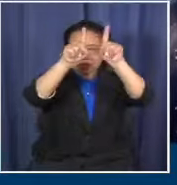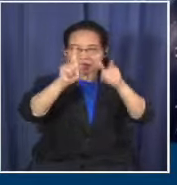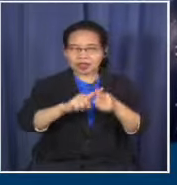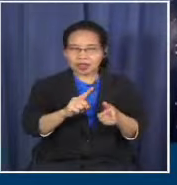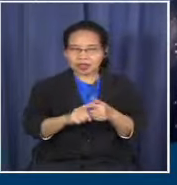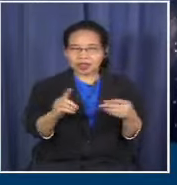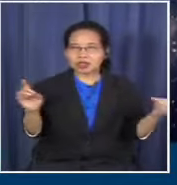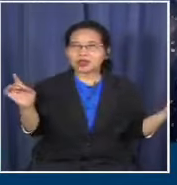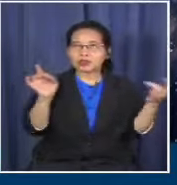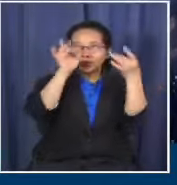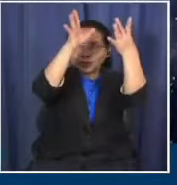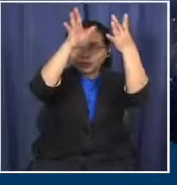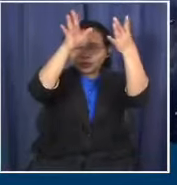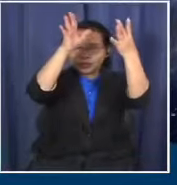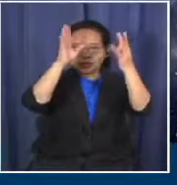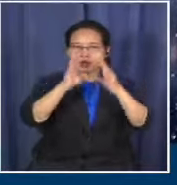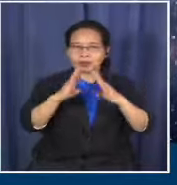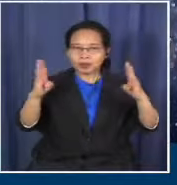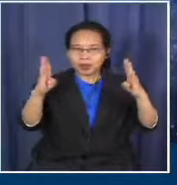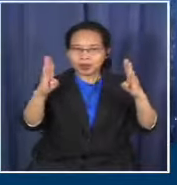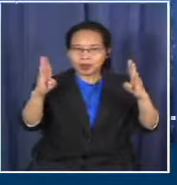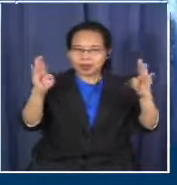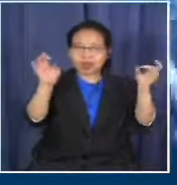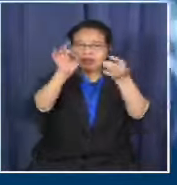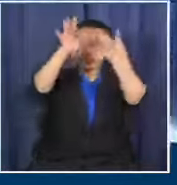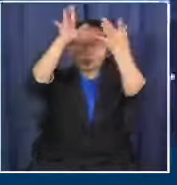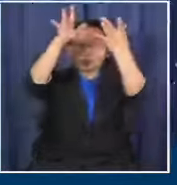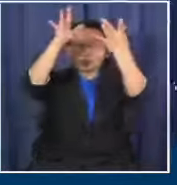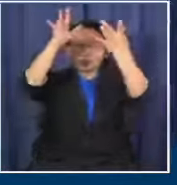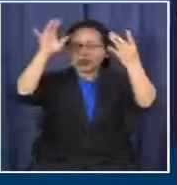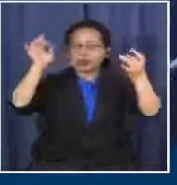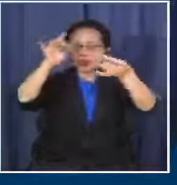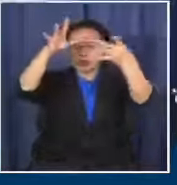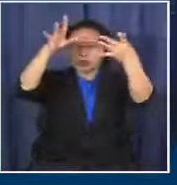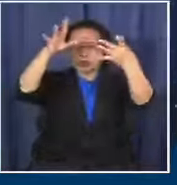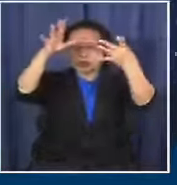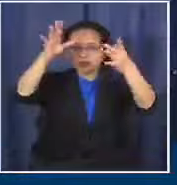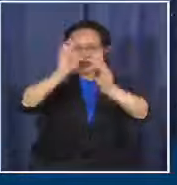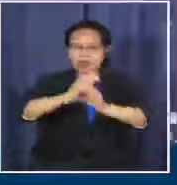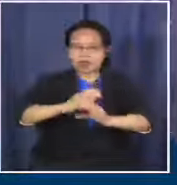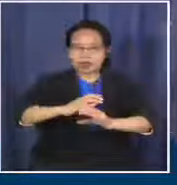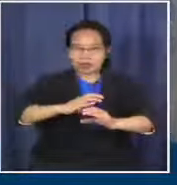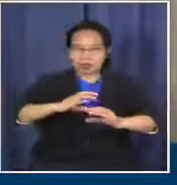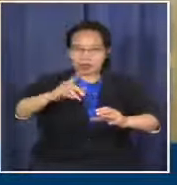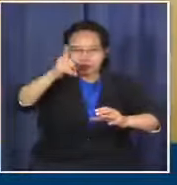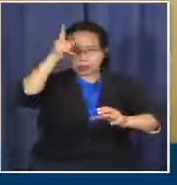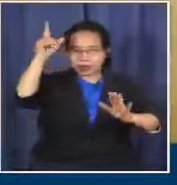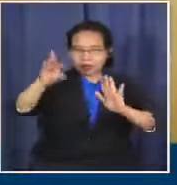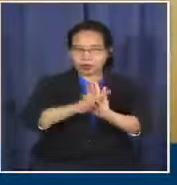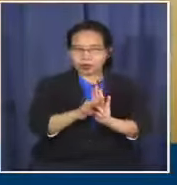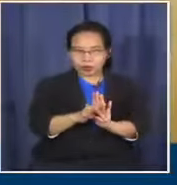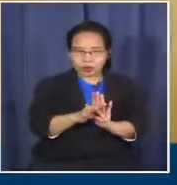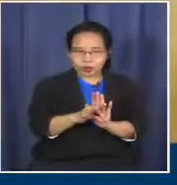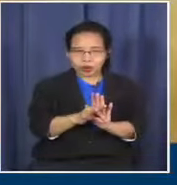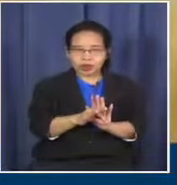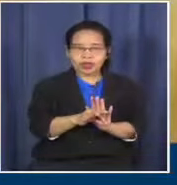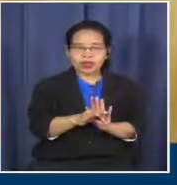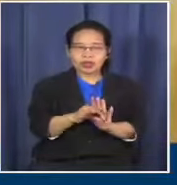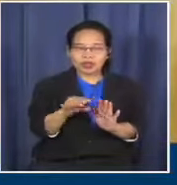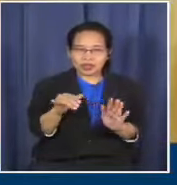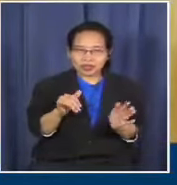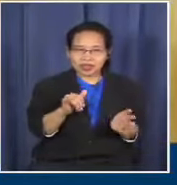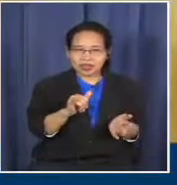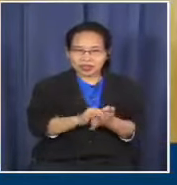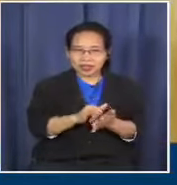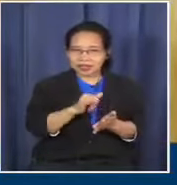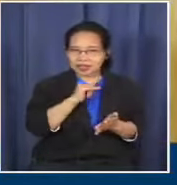become neutron stars, and then they explode. If it's a very big star and it explodes, it will create a